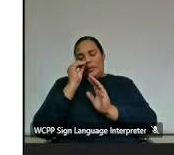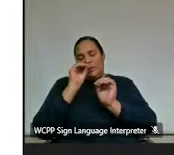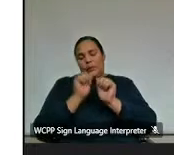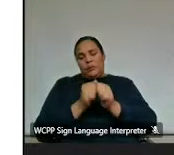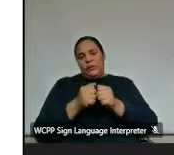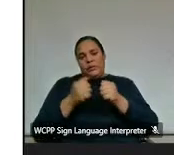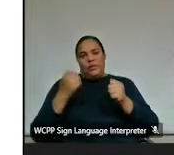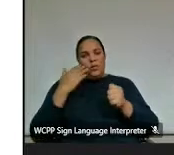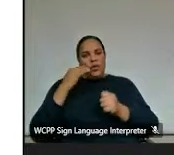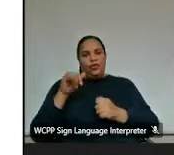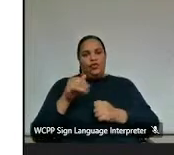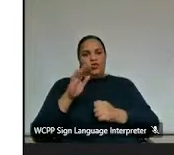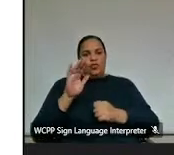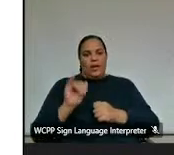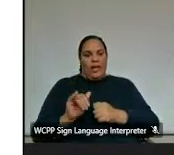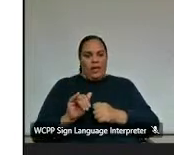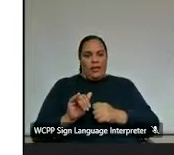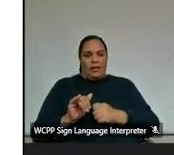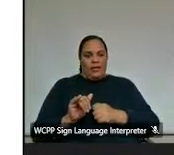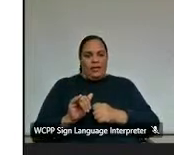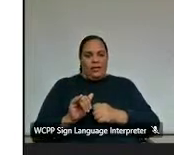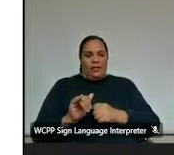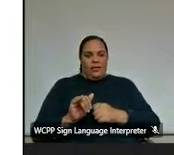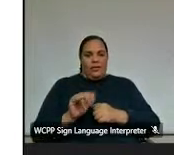in July